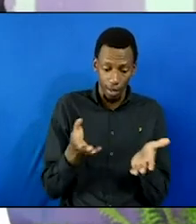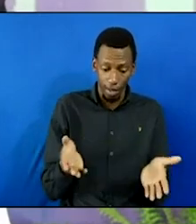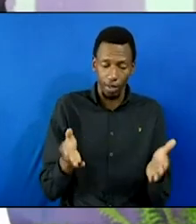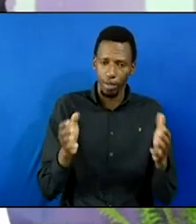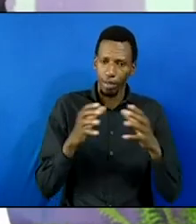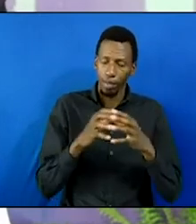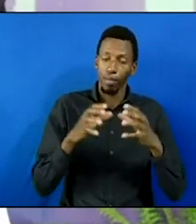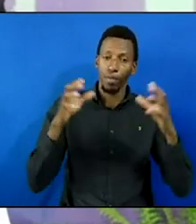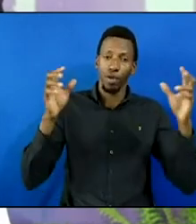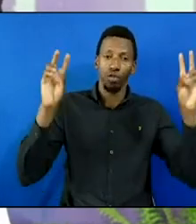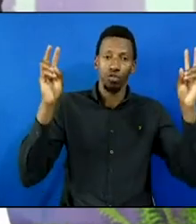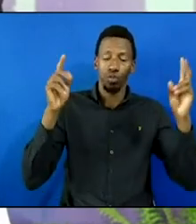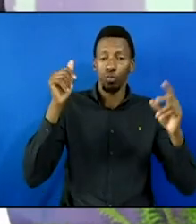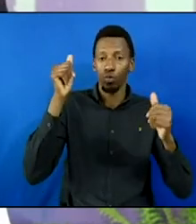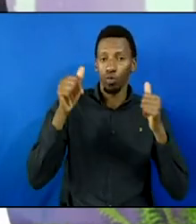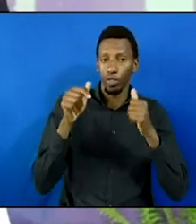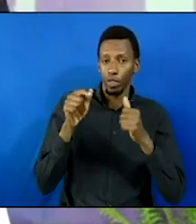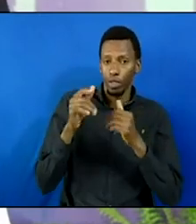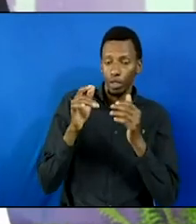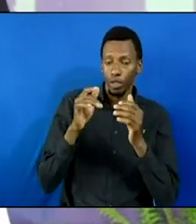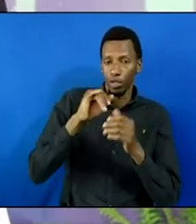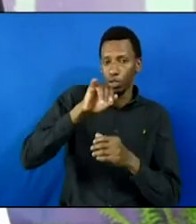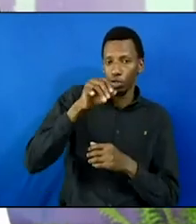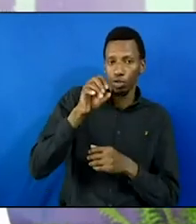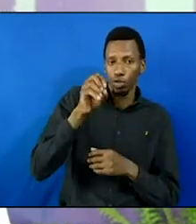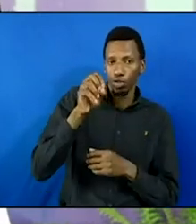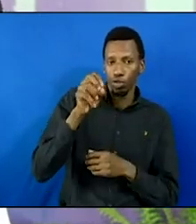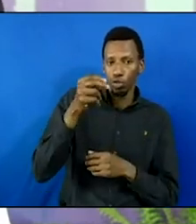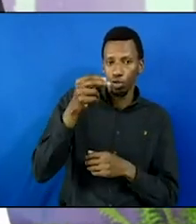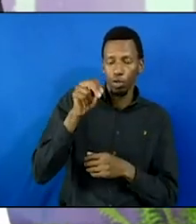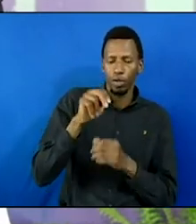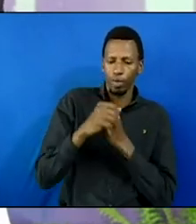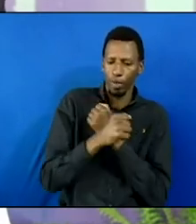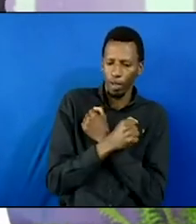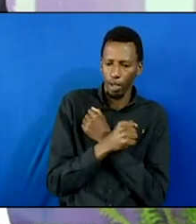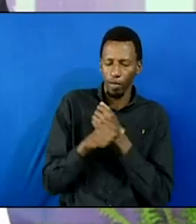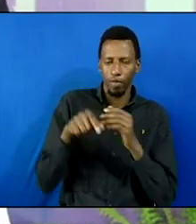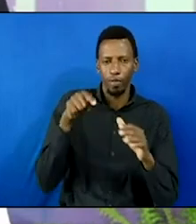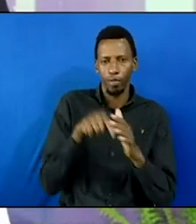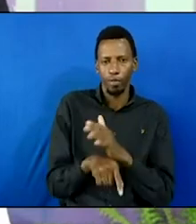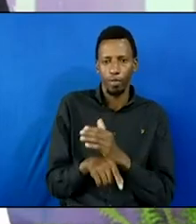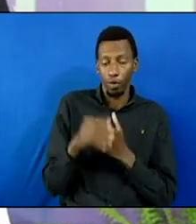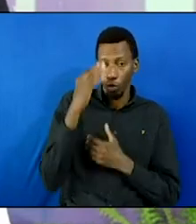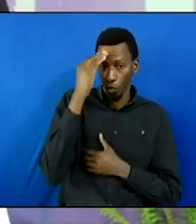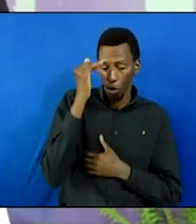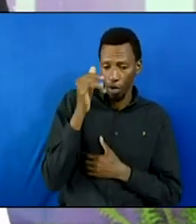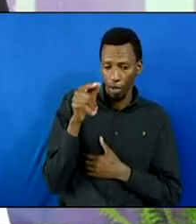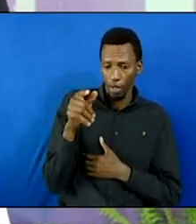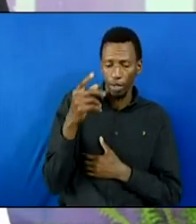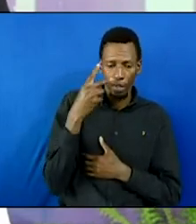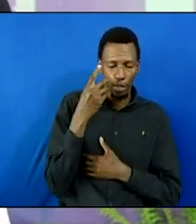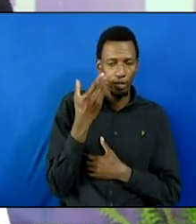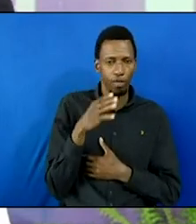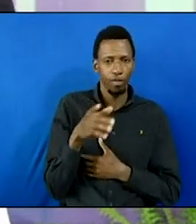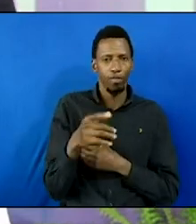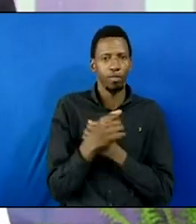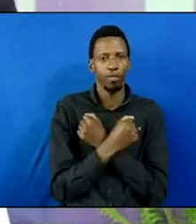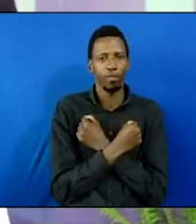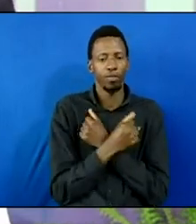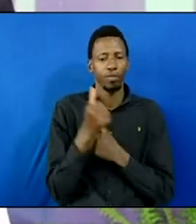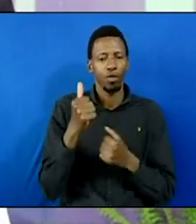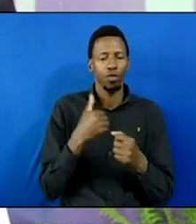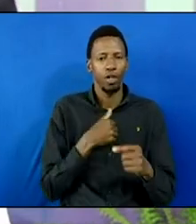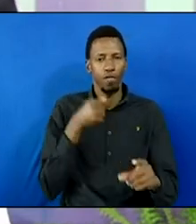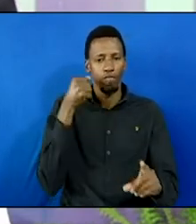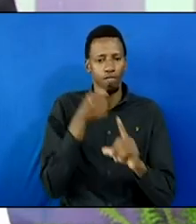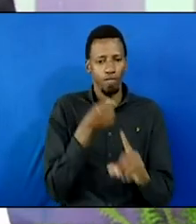topic that he loves most about love, because he had seen this love, and this love had left an